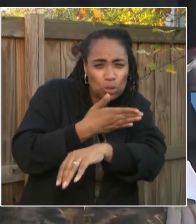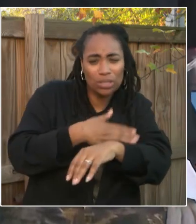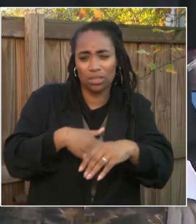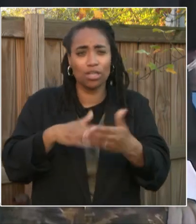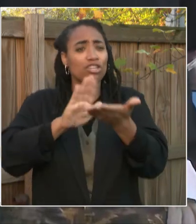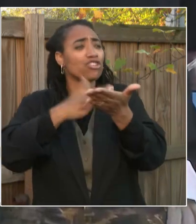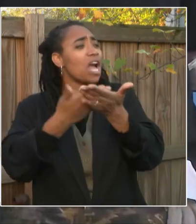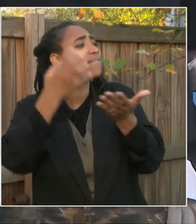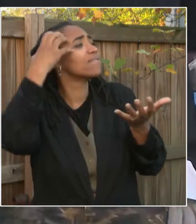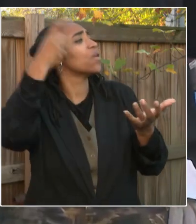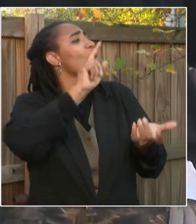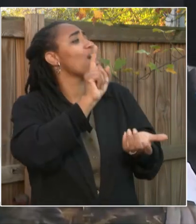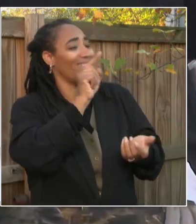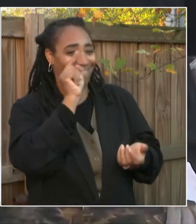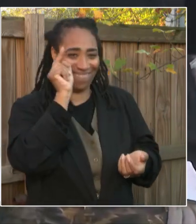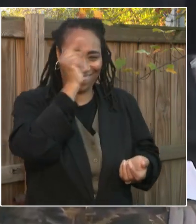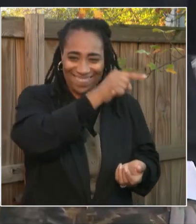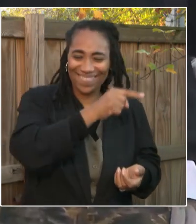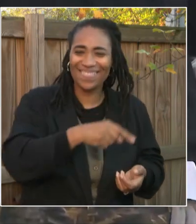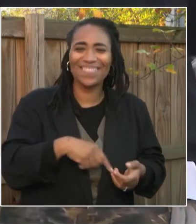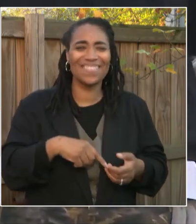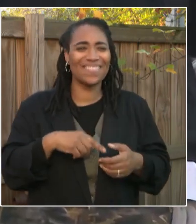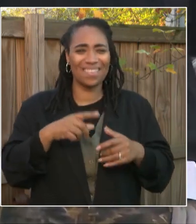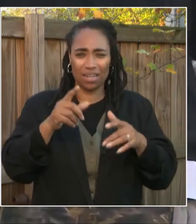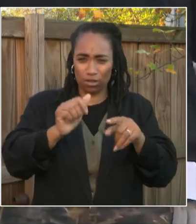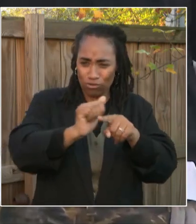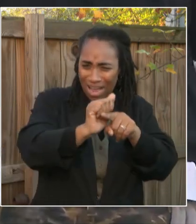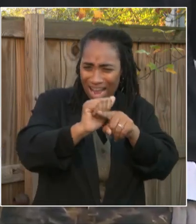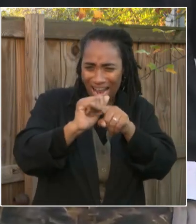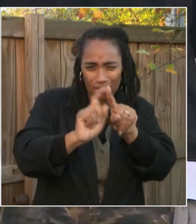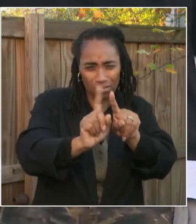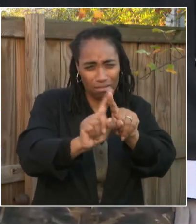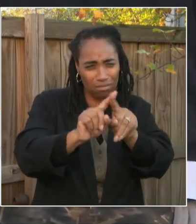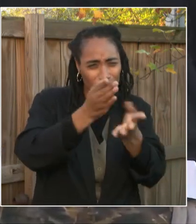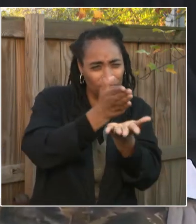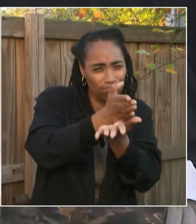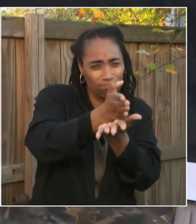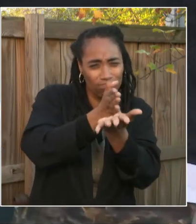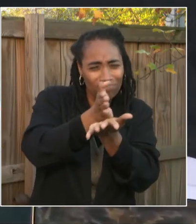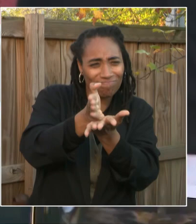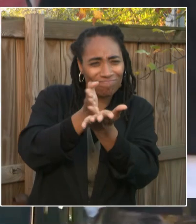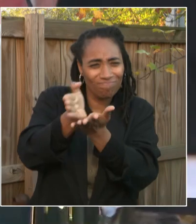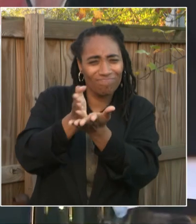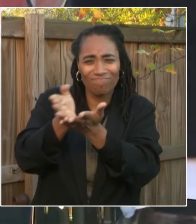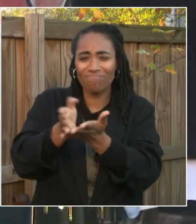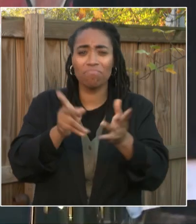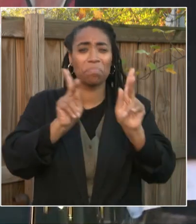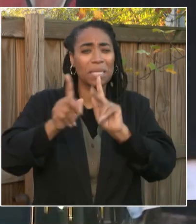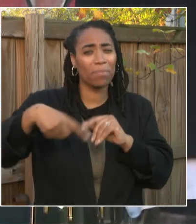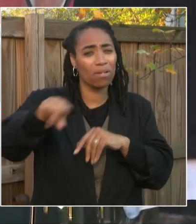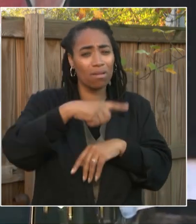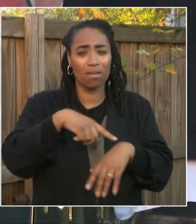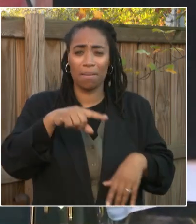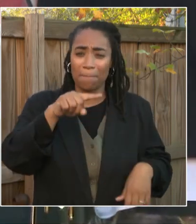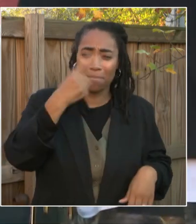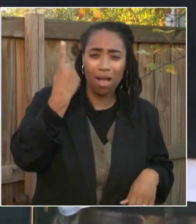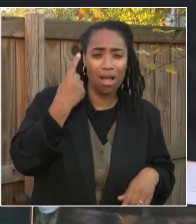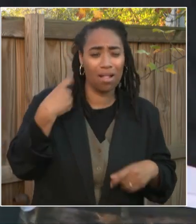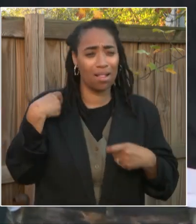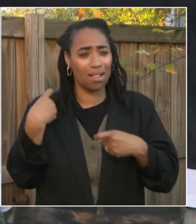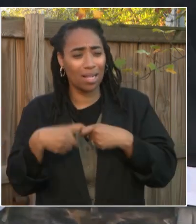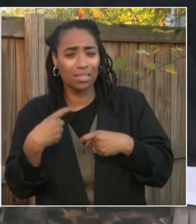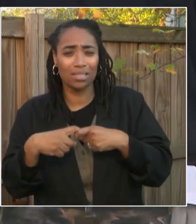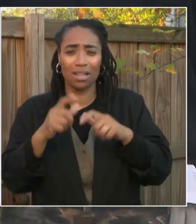Chef Angie is an Afro, Latino, LBGTQ chef. That's right, I said it all. She my people,